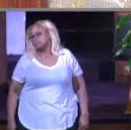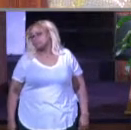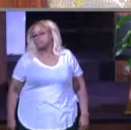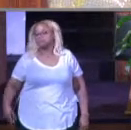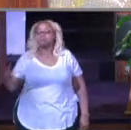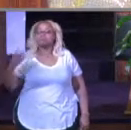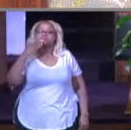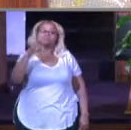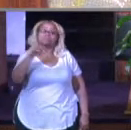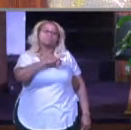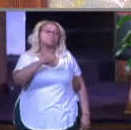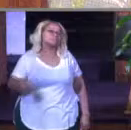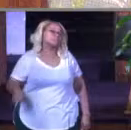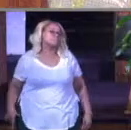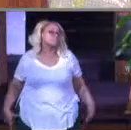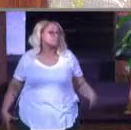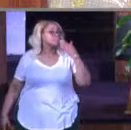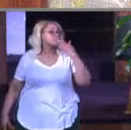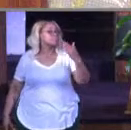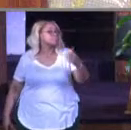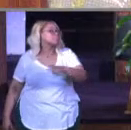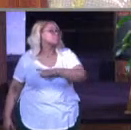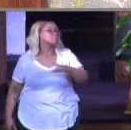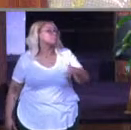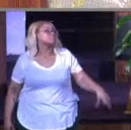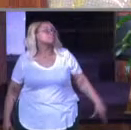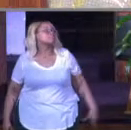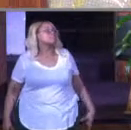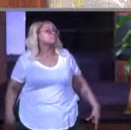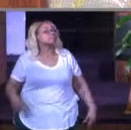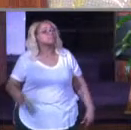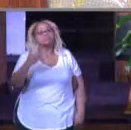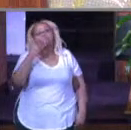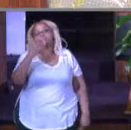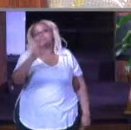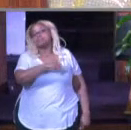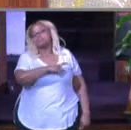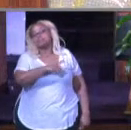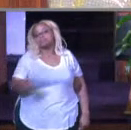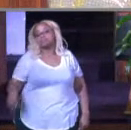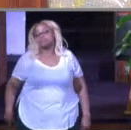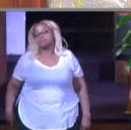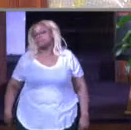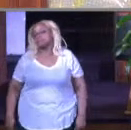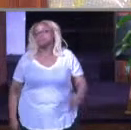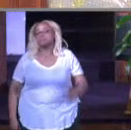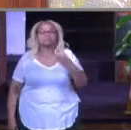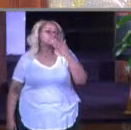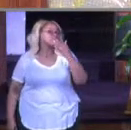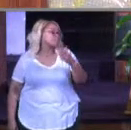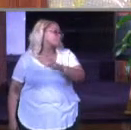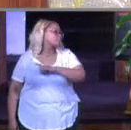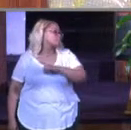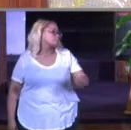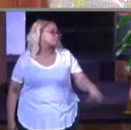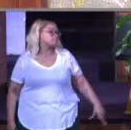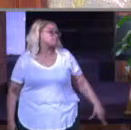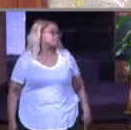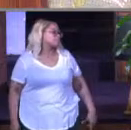Thank you, Lord. Thank you, Lord. Thank you, Lord. Thank you,